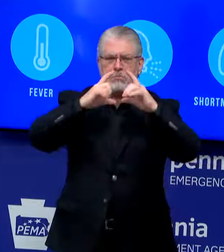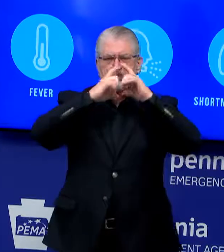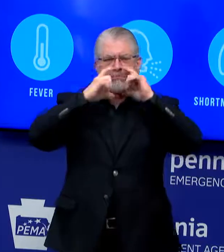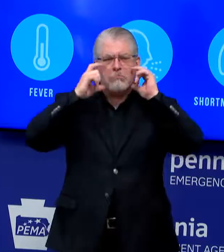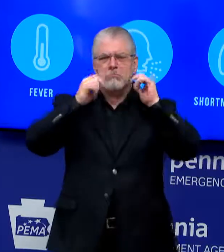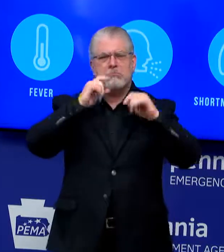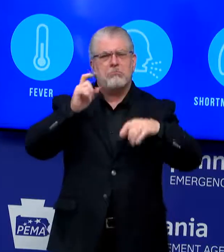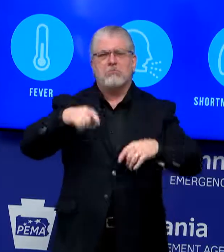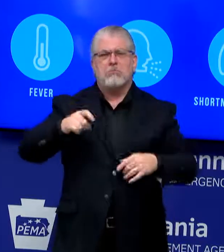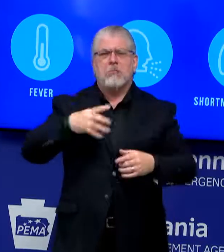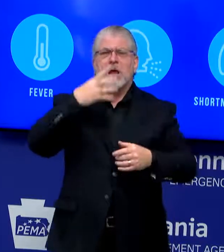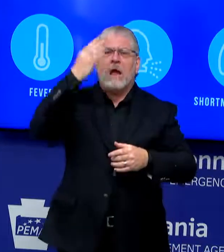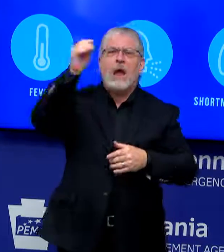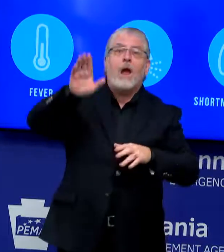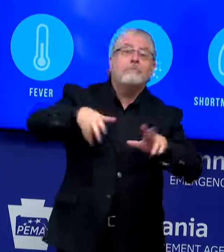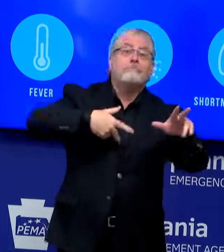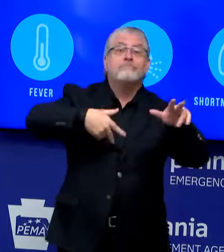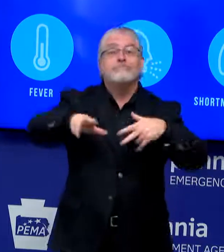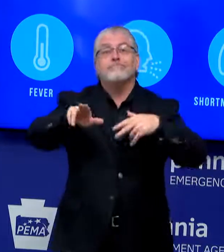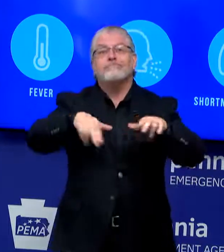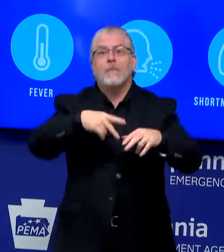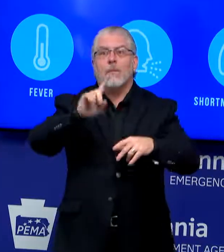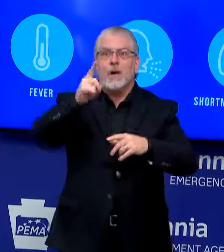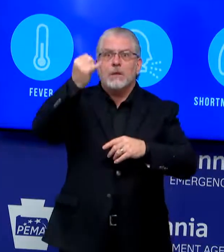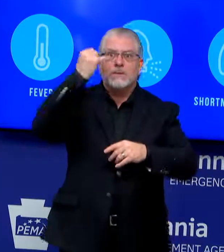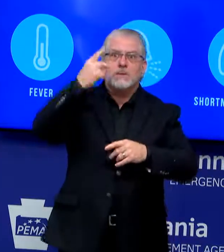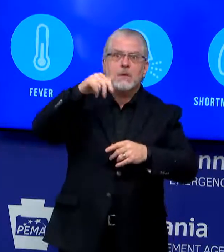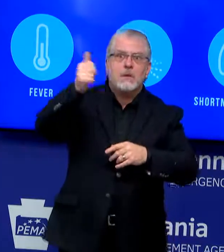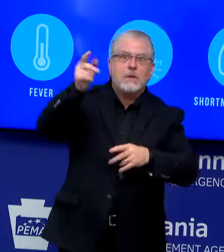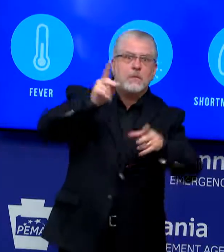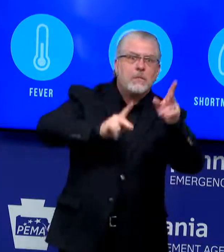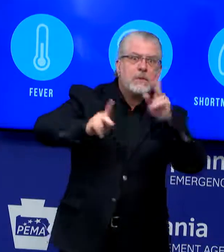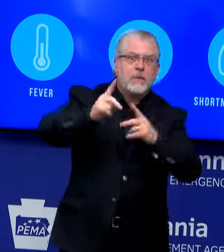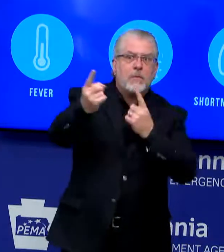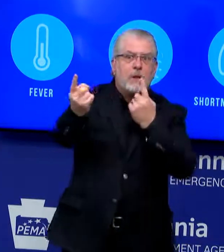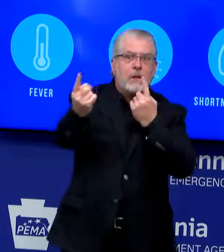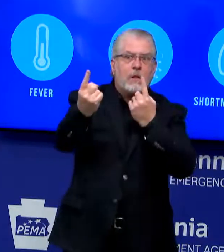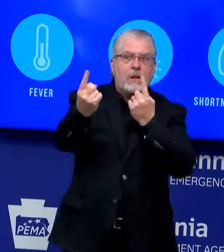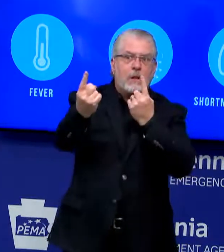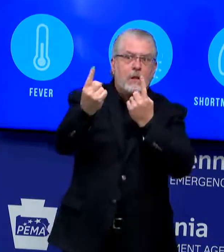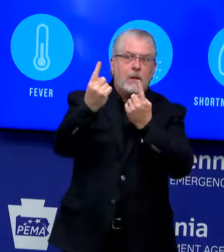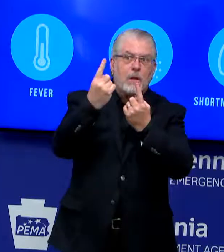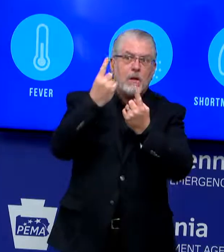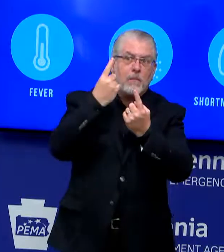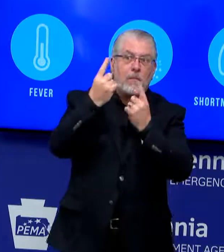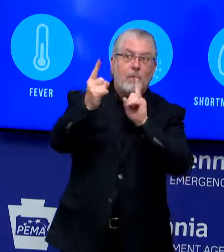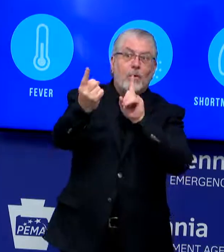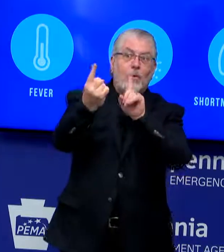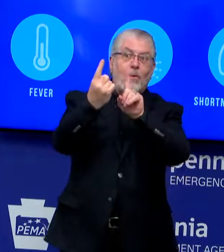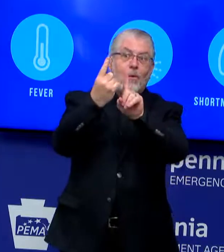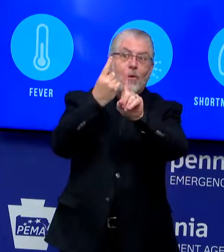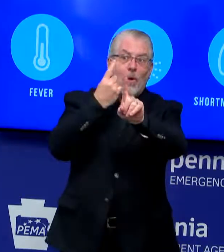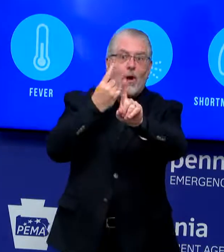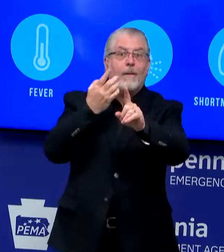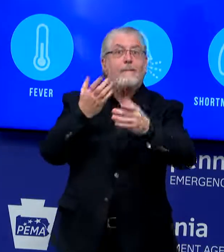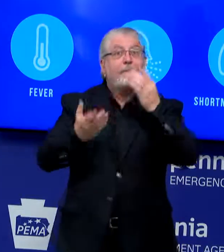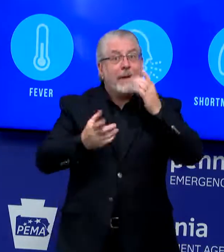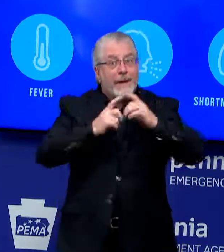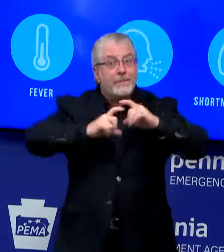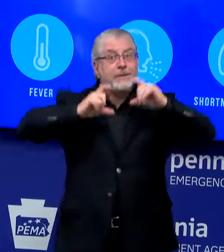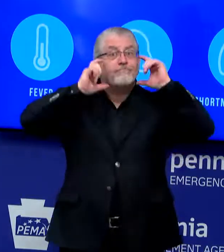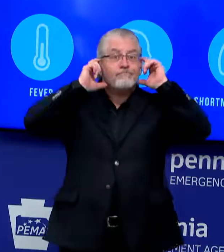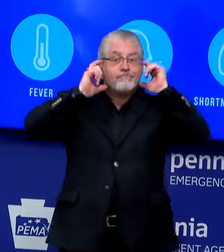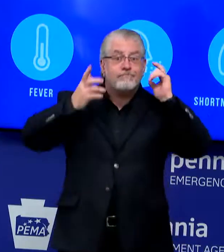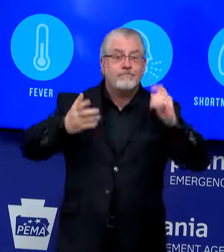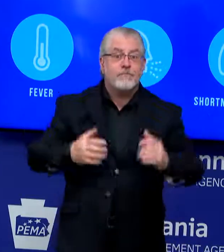hiking, sometimes other people might be there, and so maybe you'd want to have it available. Scarves are potentially